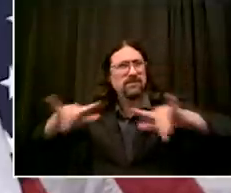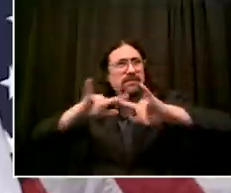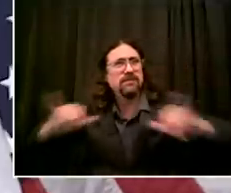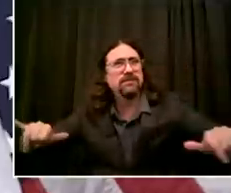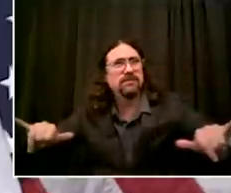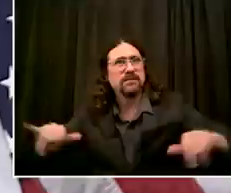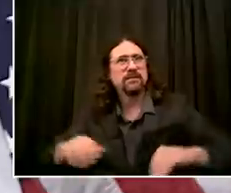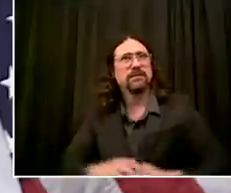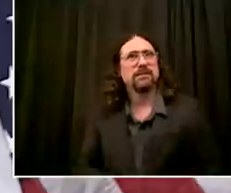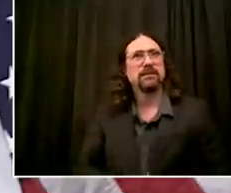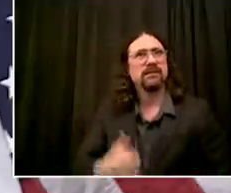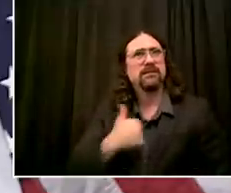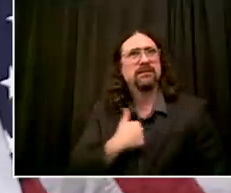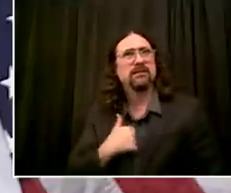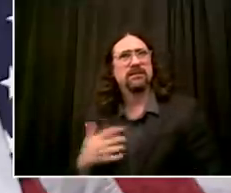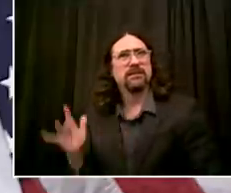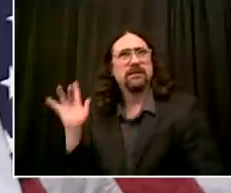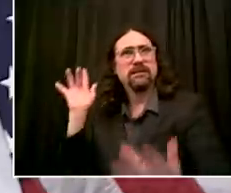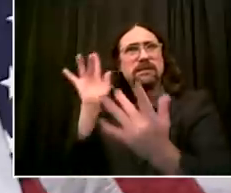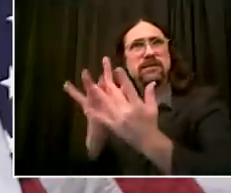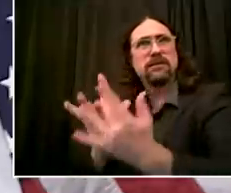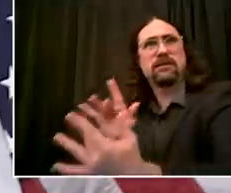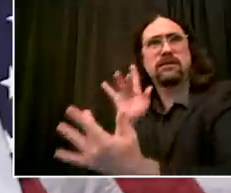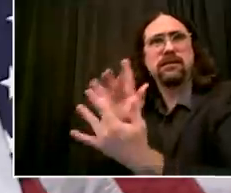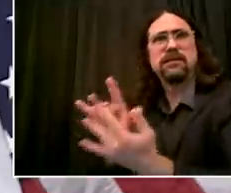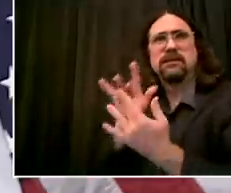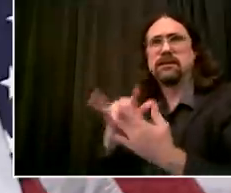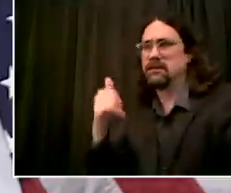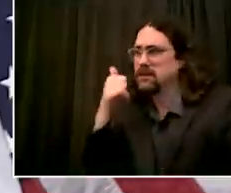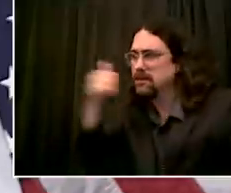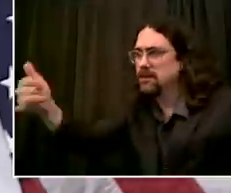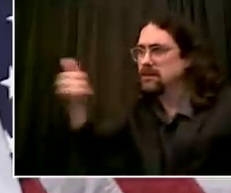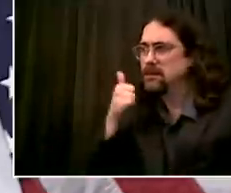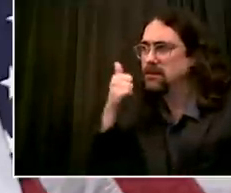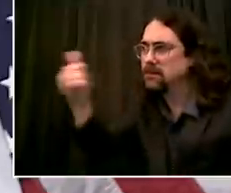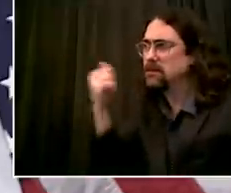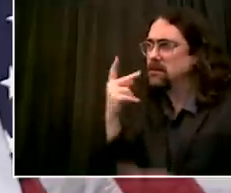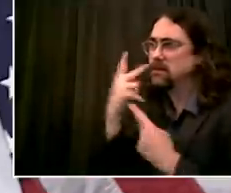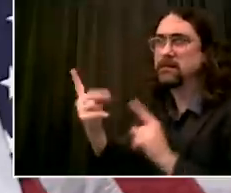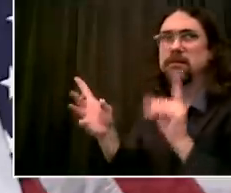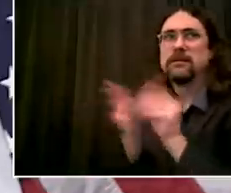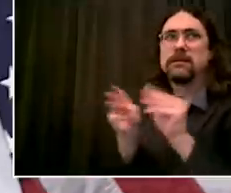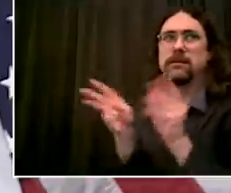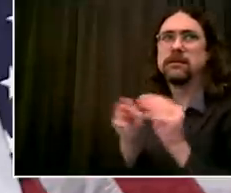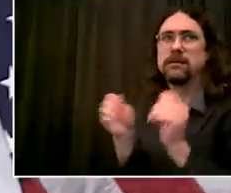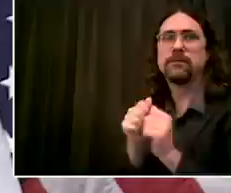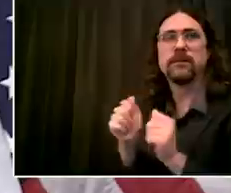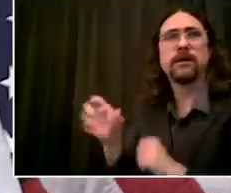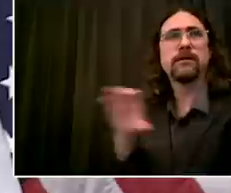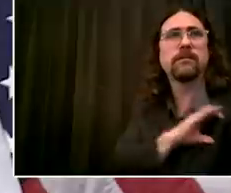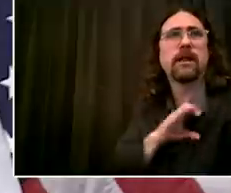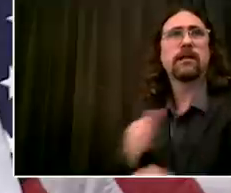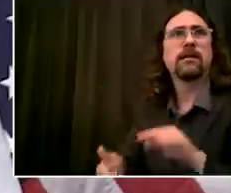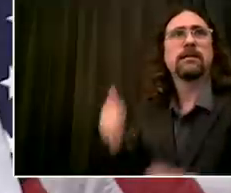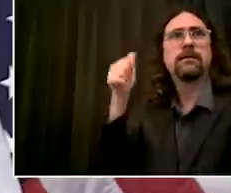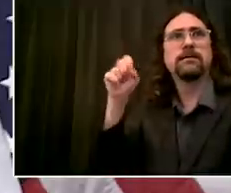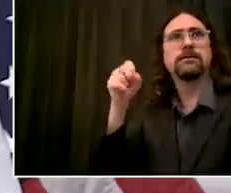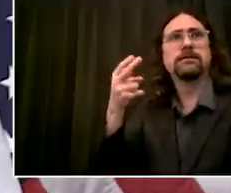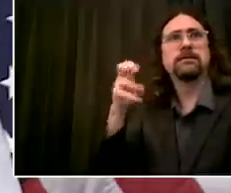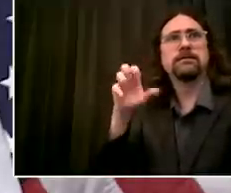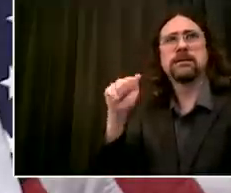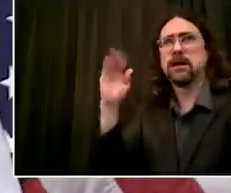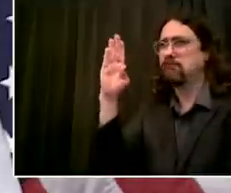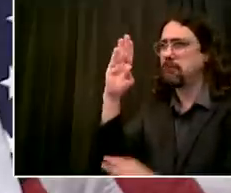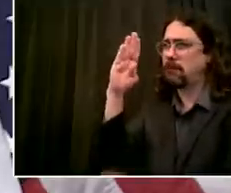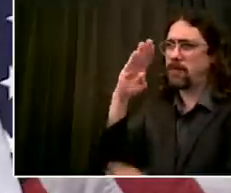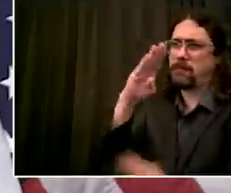thank Chief Terry Monahan, Chief Fausto Pichardo. We have all been talking constantly and making those adjustments. That's what leaders do.